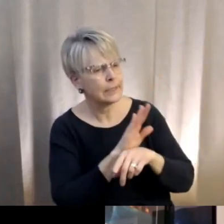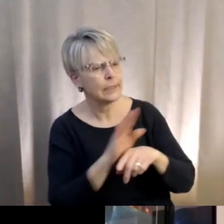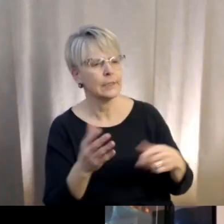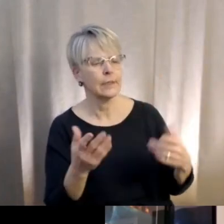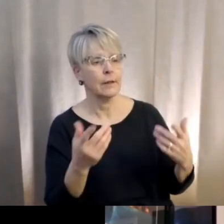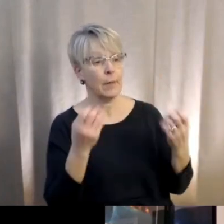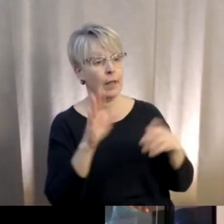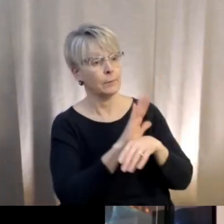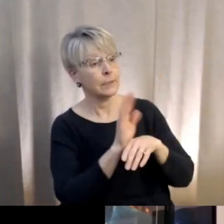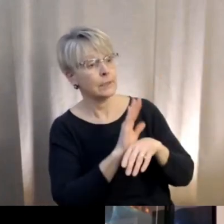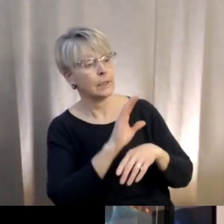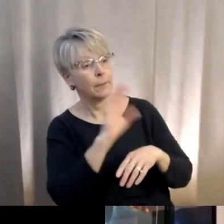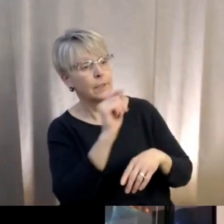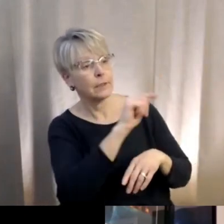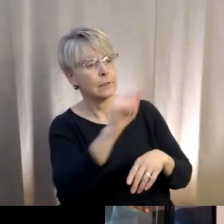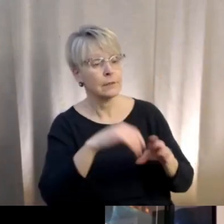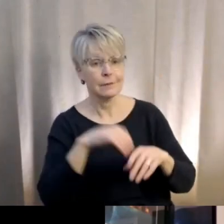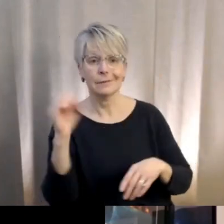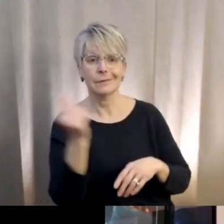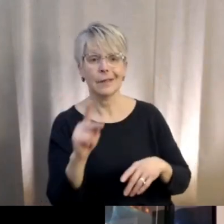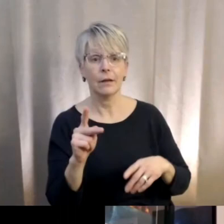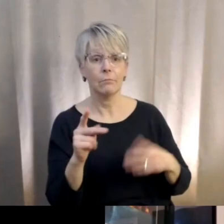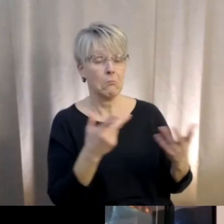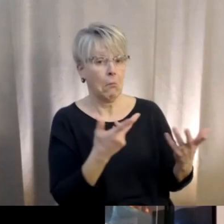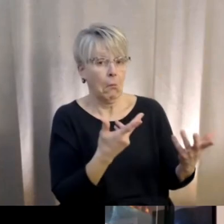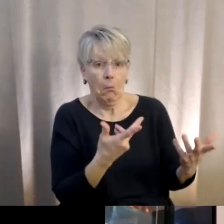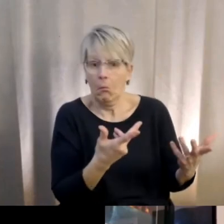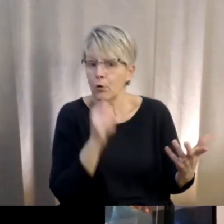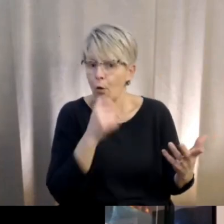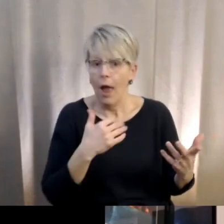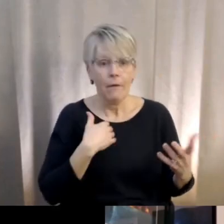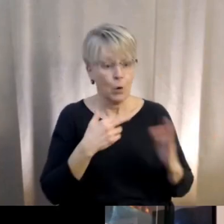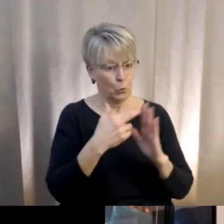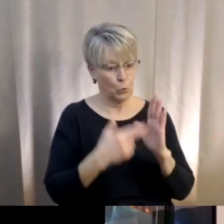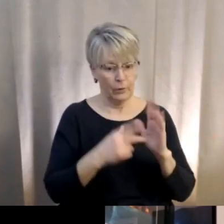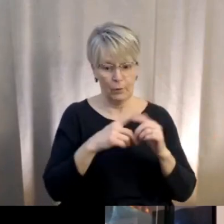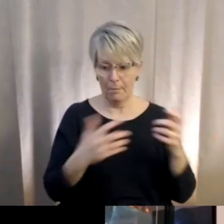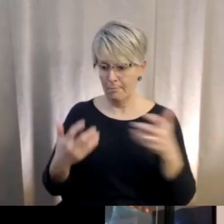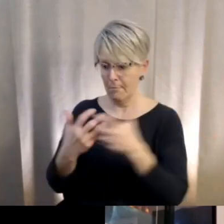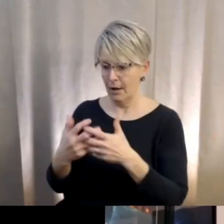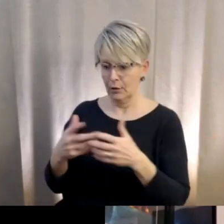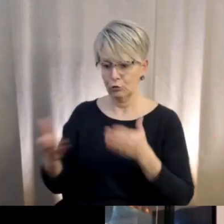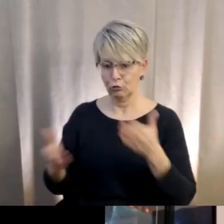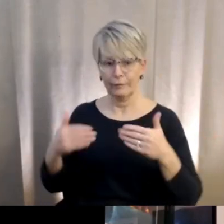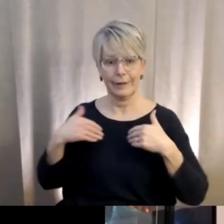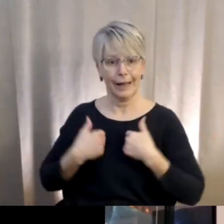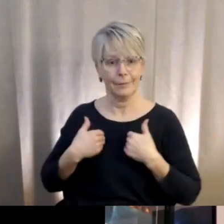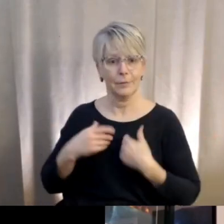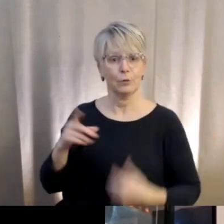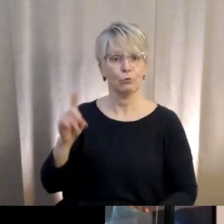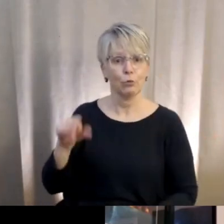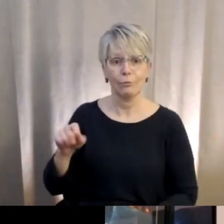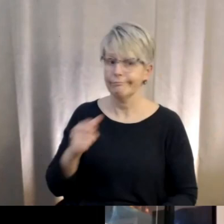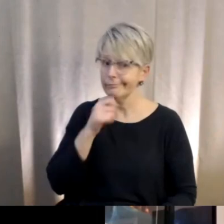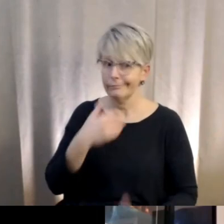lot of businesses I found in Saskatchewan don't have any protocols for accommodating service animals or service dogs. So